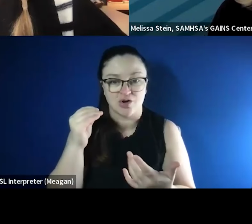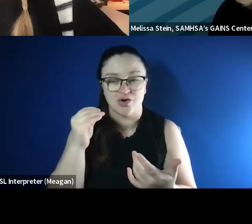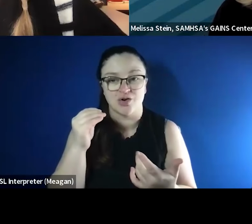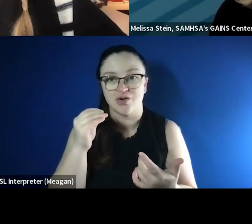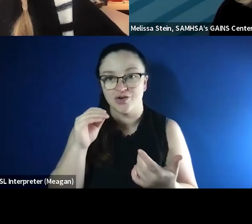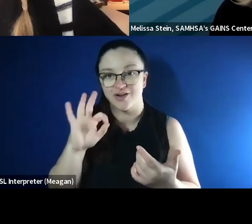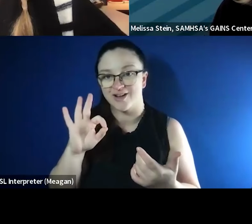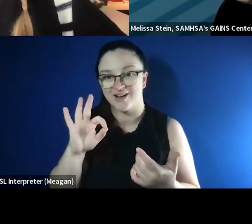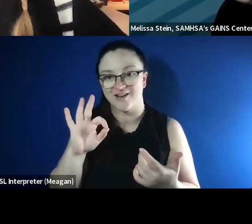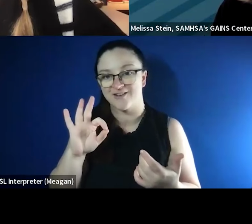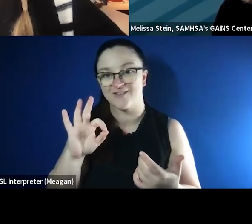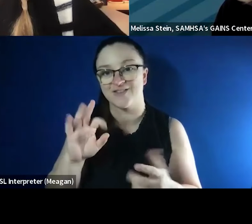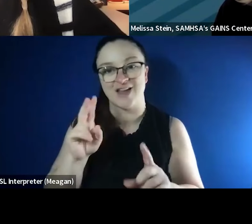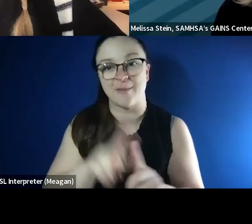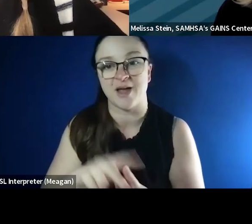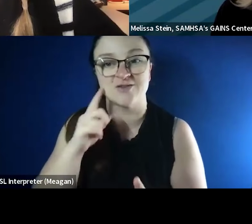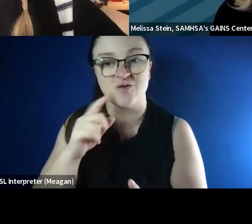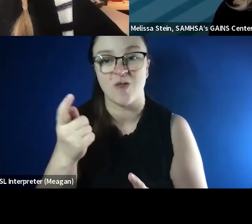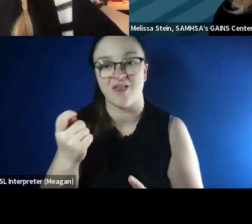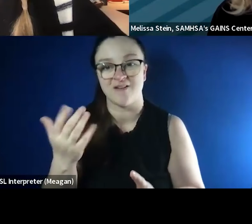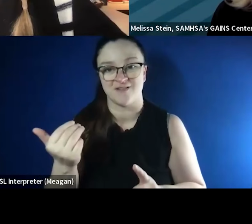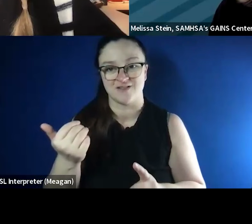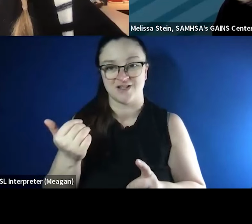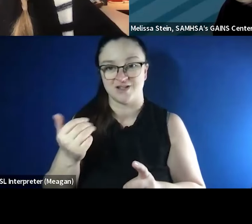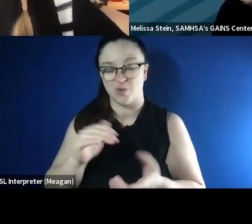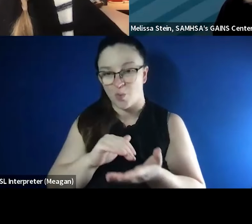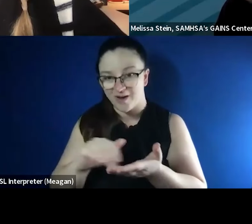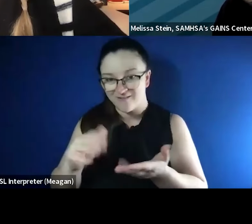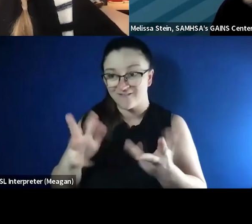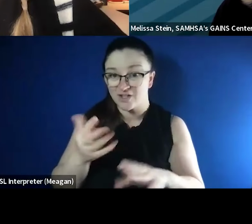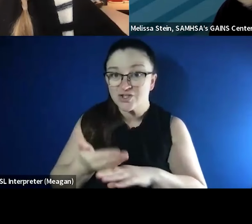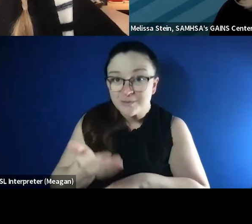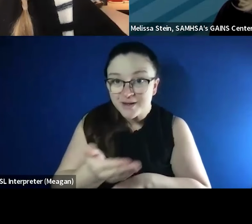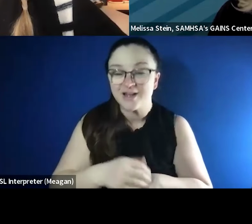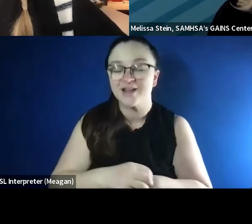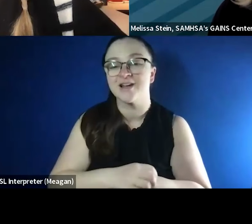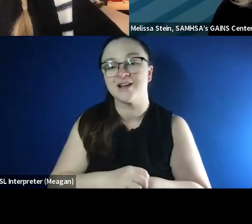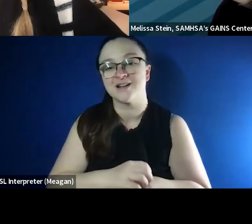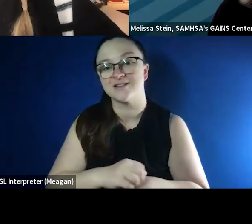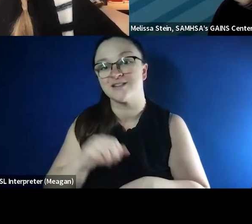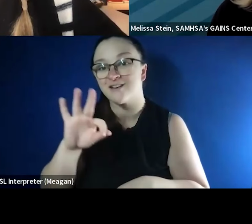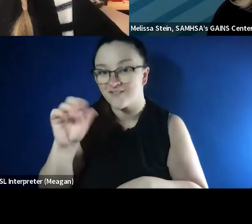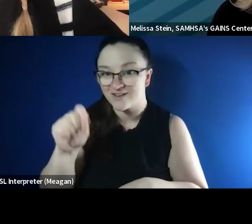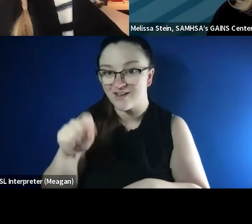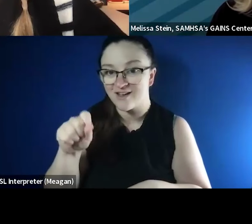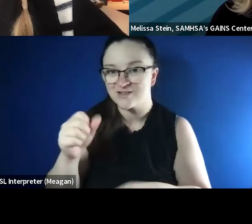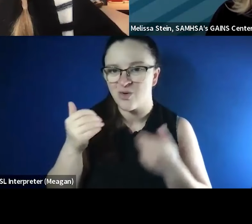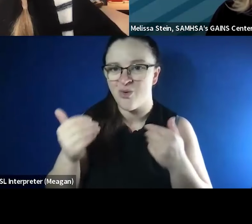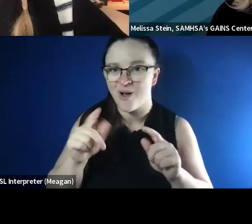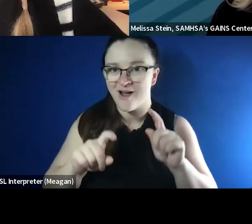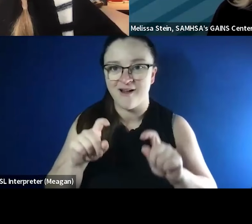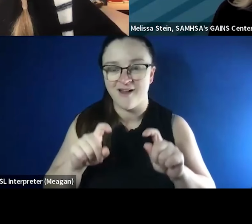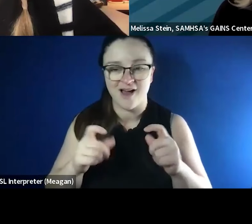an application for the 1115 waivers been developed and submitted? If so, then ask what has